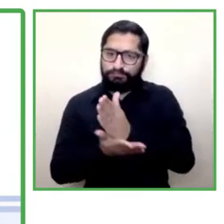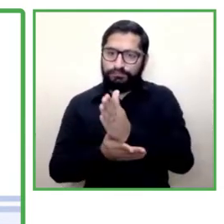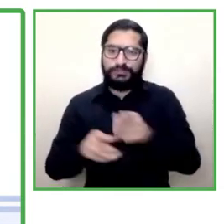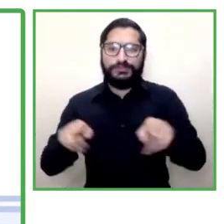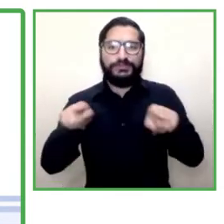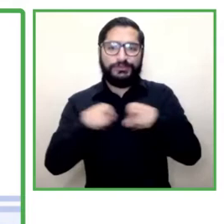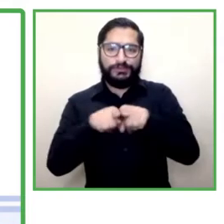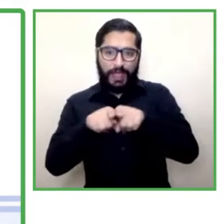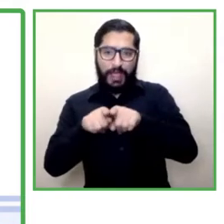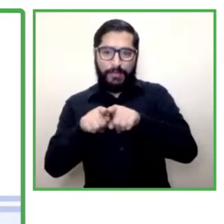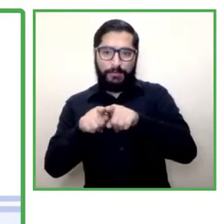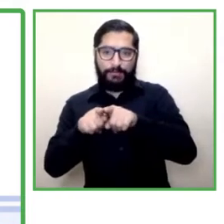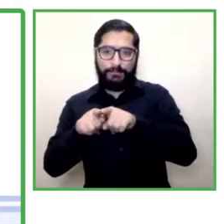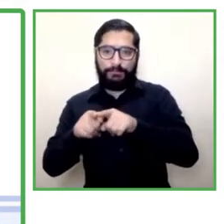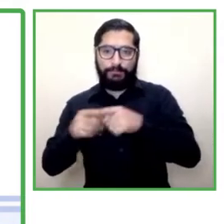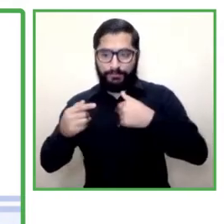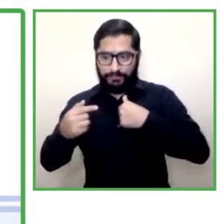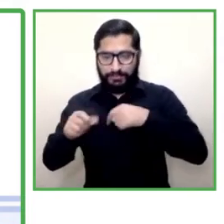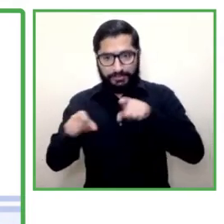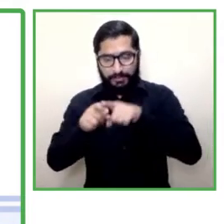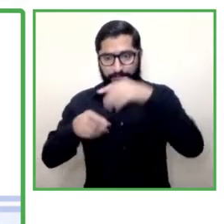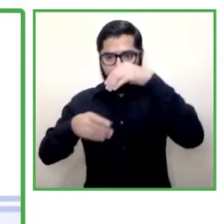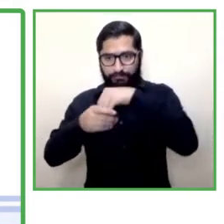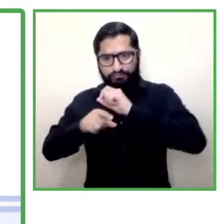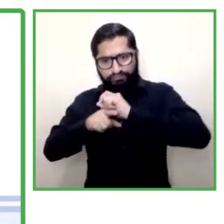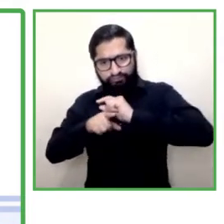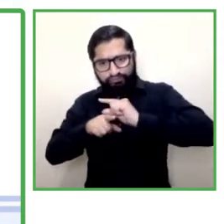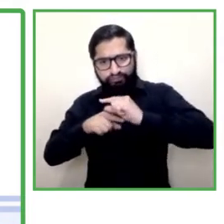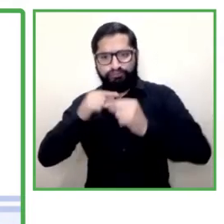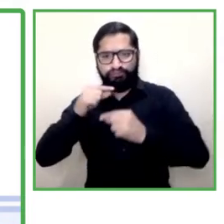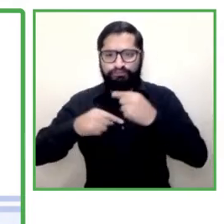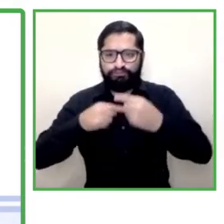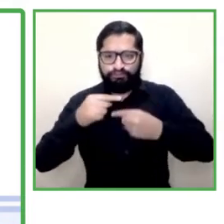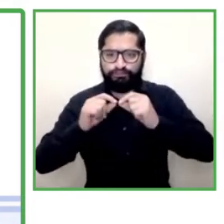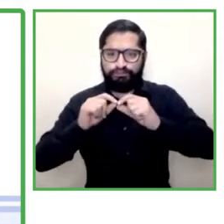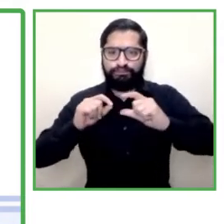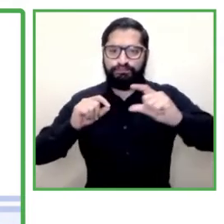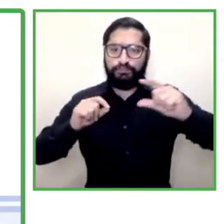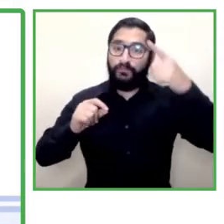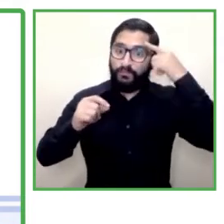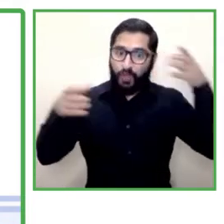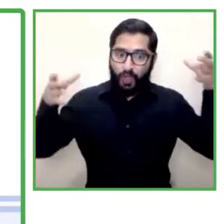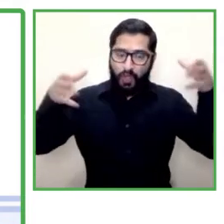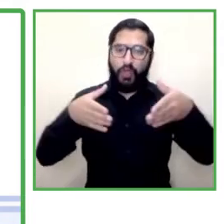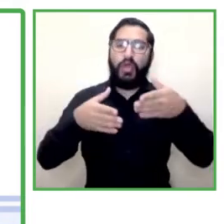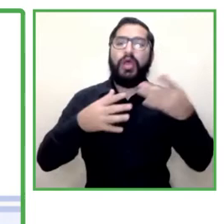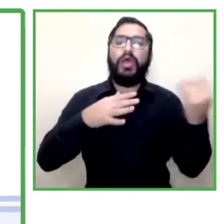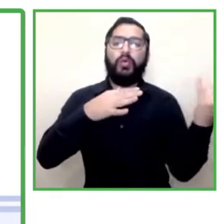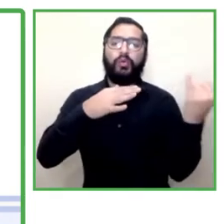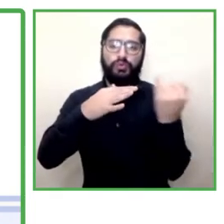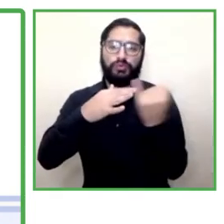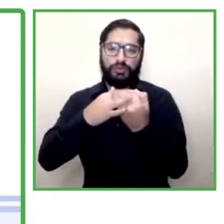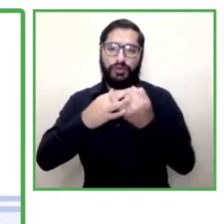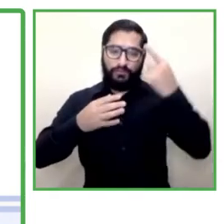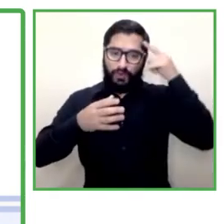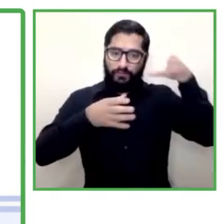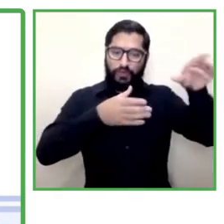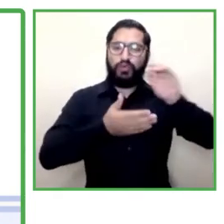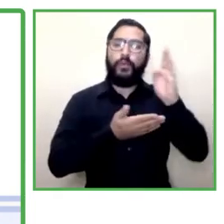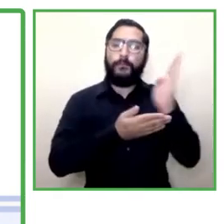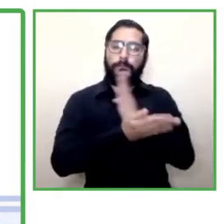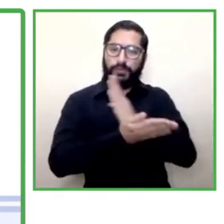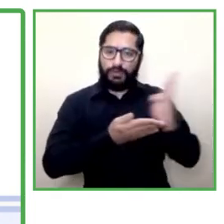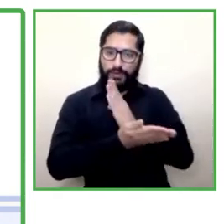the entrepreneurs who's creating technologies for inclusion. My company's name is Lazarillo, a